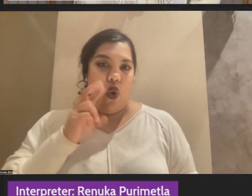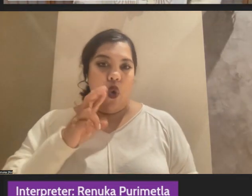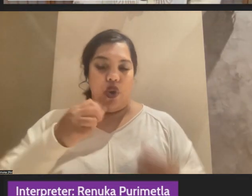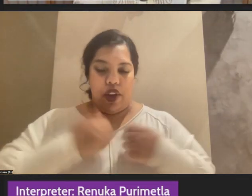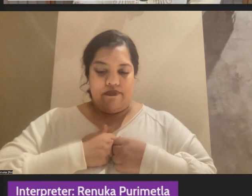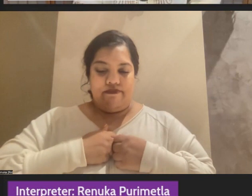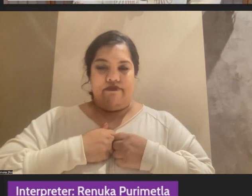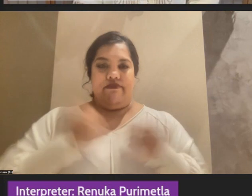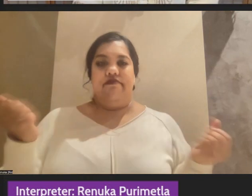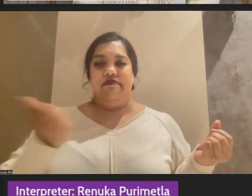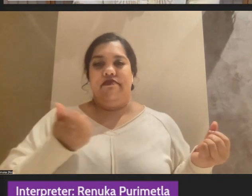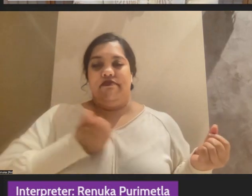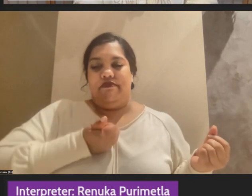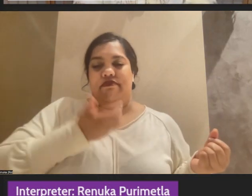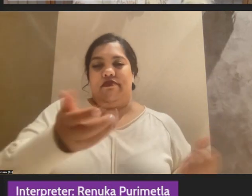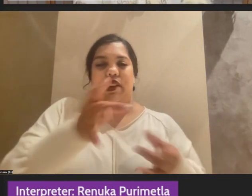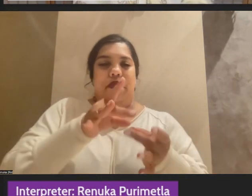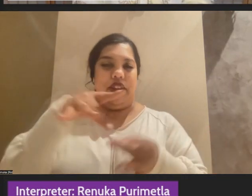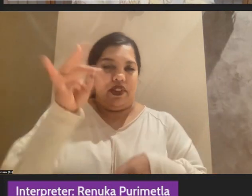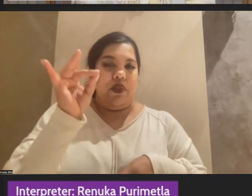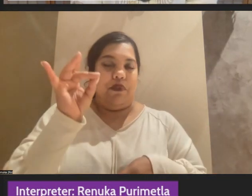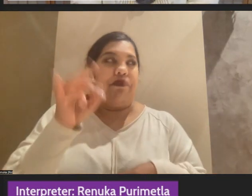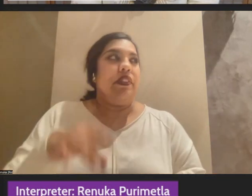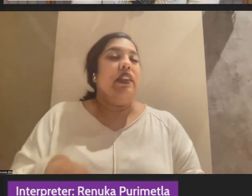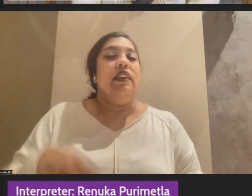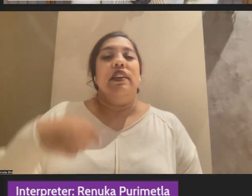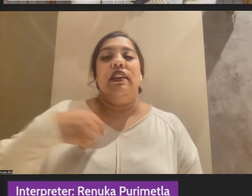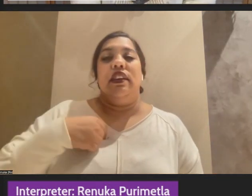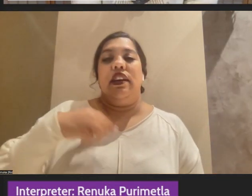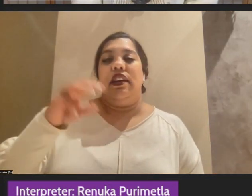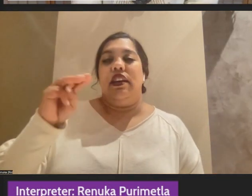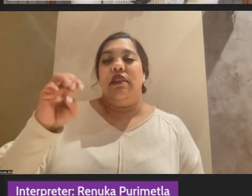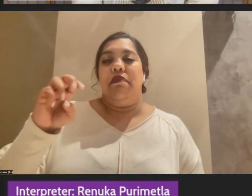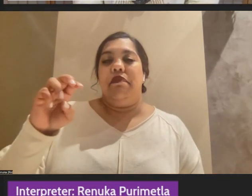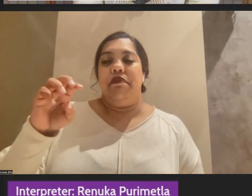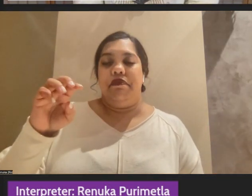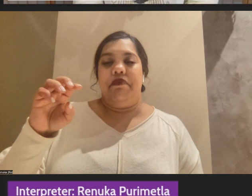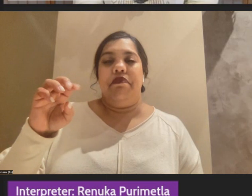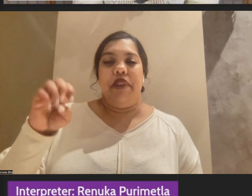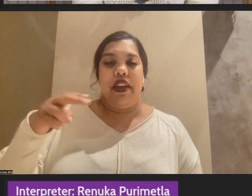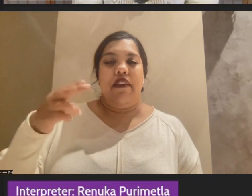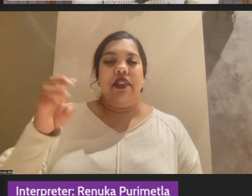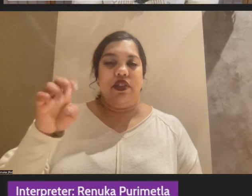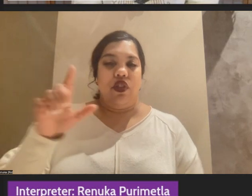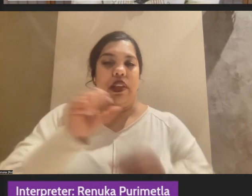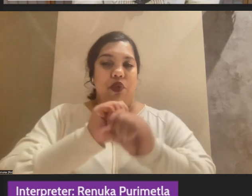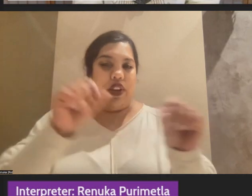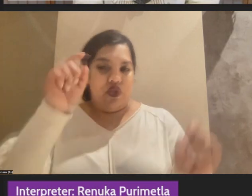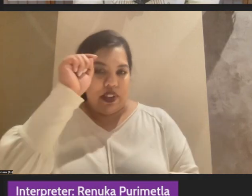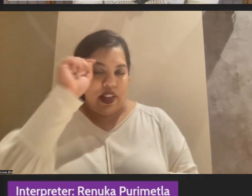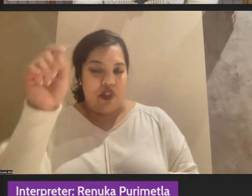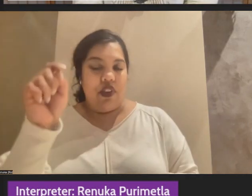As a metaphysical liberation theology, science of mind and spirit offers us the means